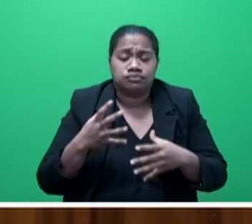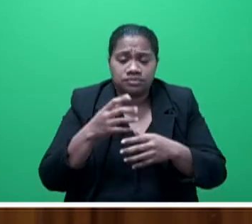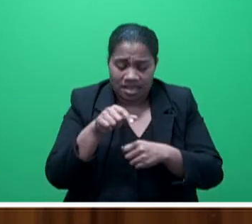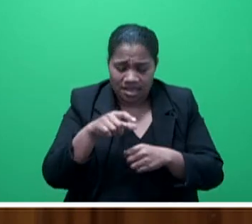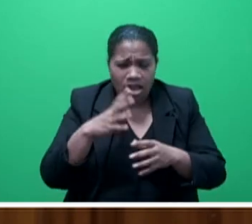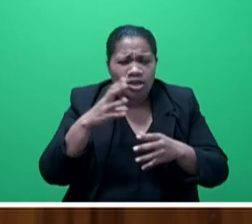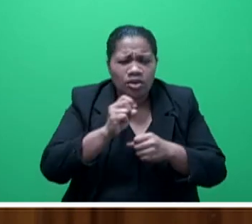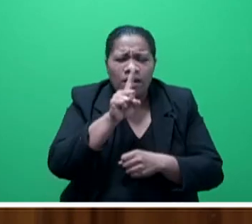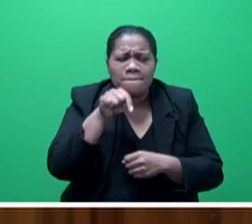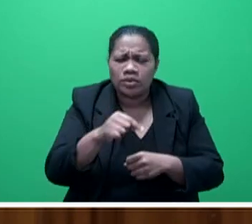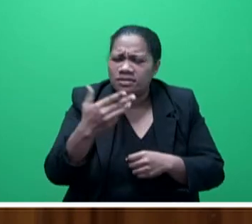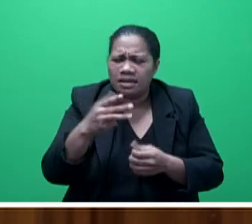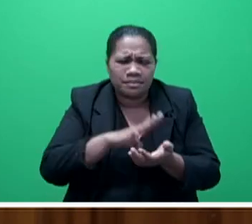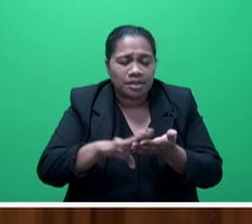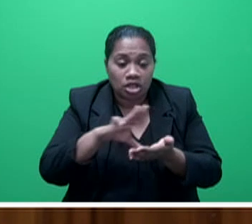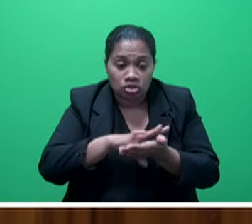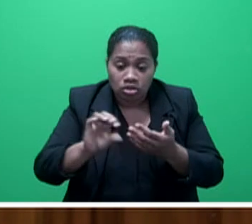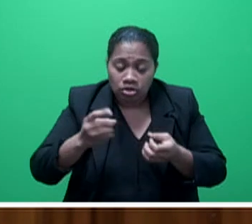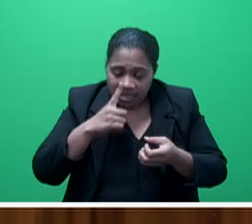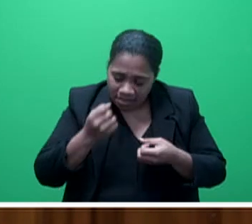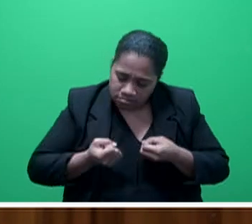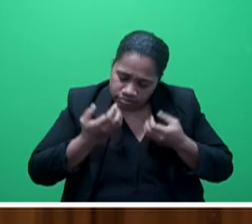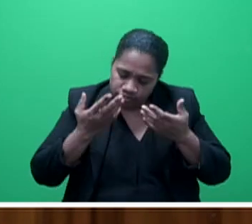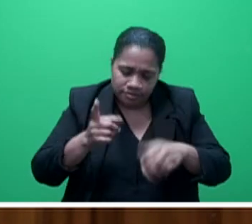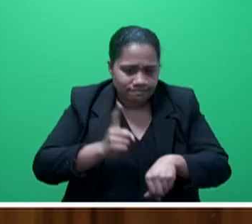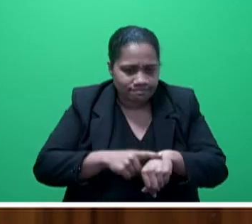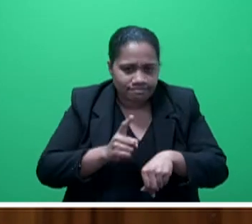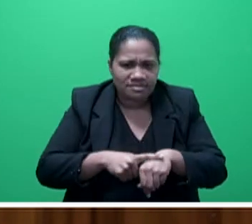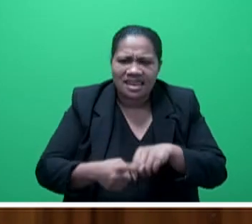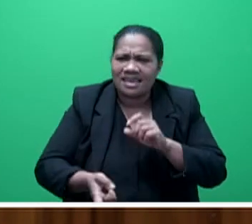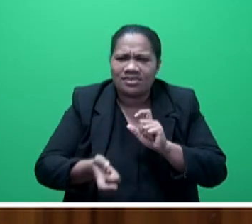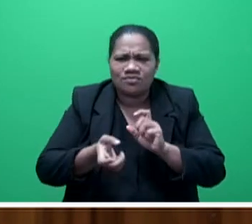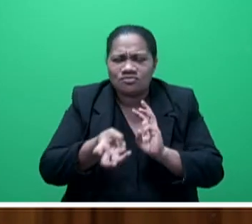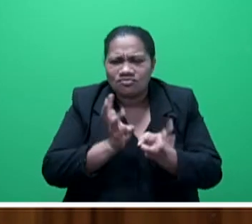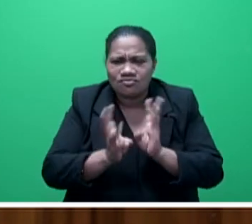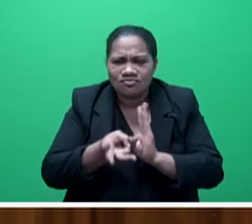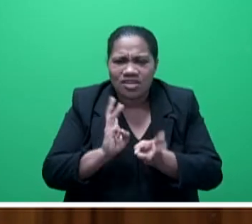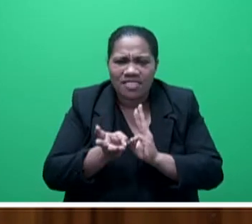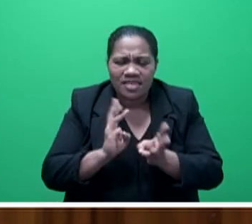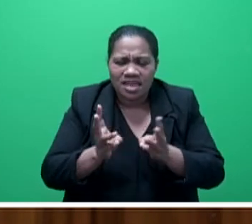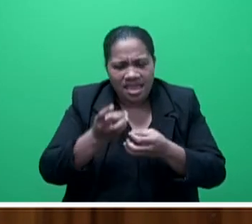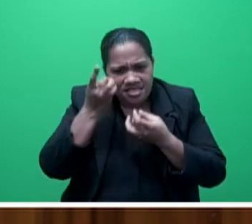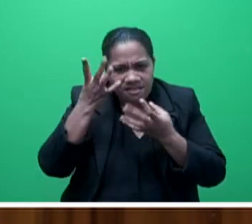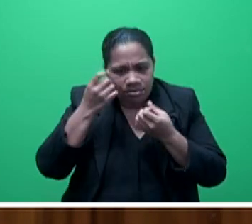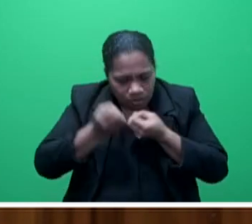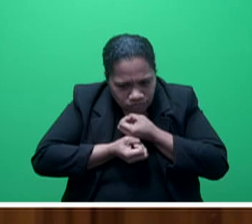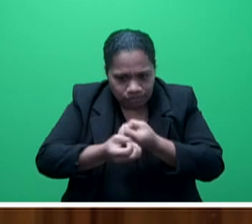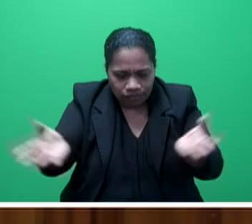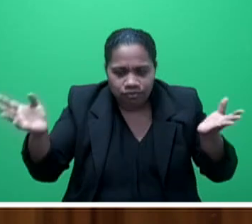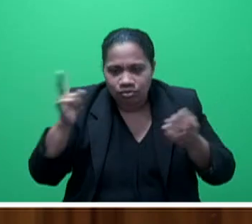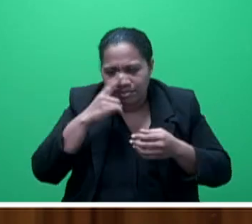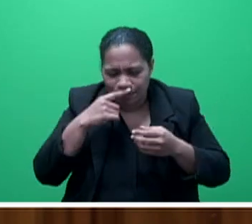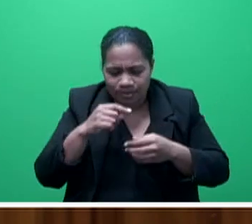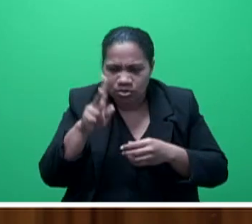million to provide timely and quality weather, climate, and hydrological information to the general public. A component of this funding